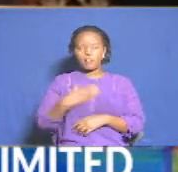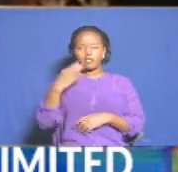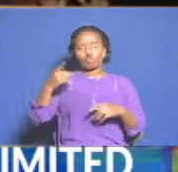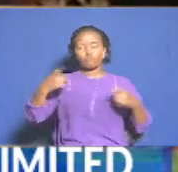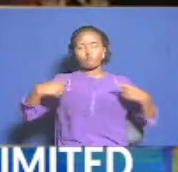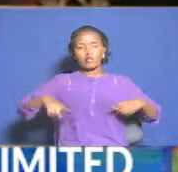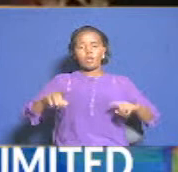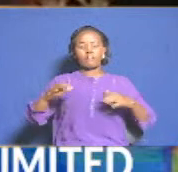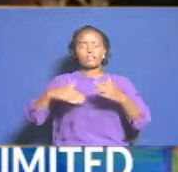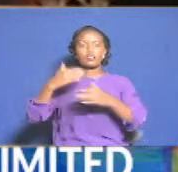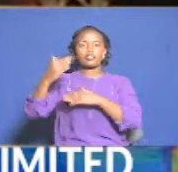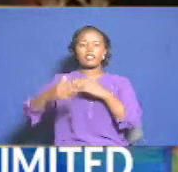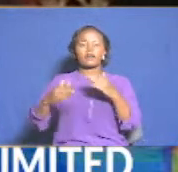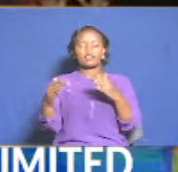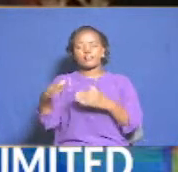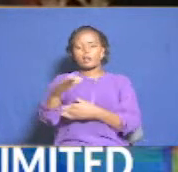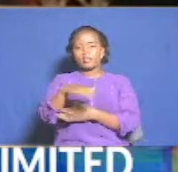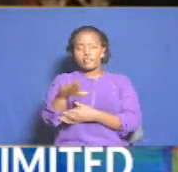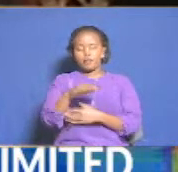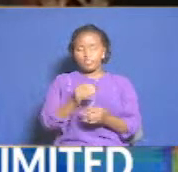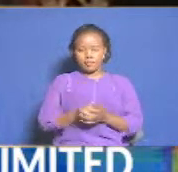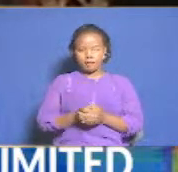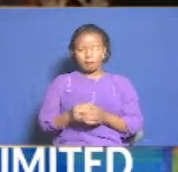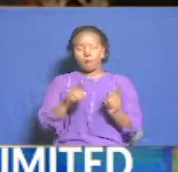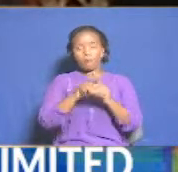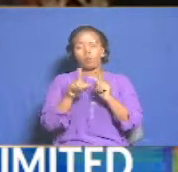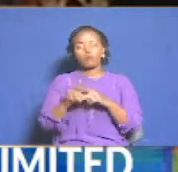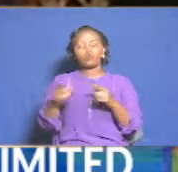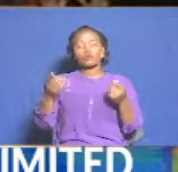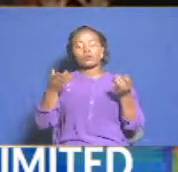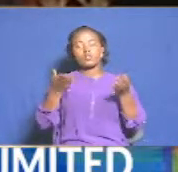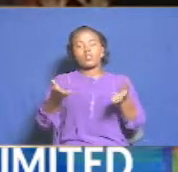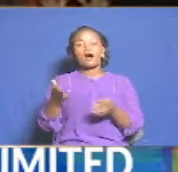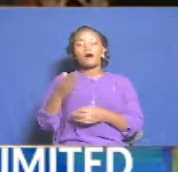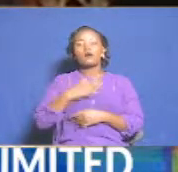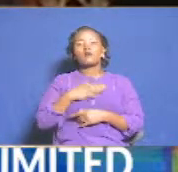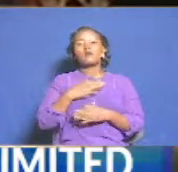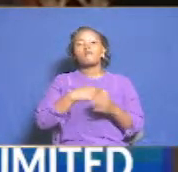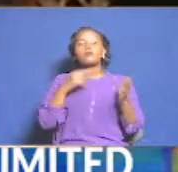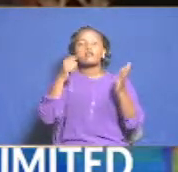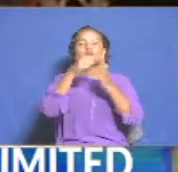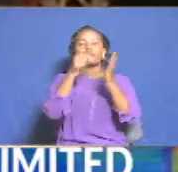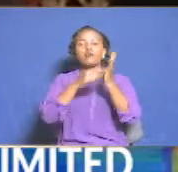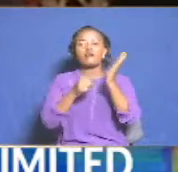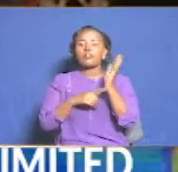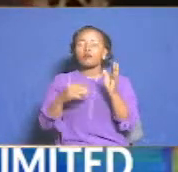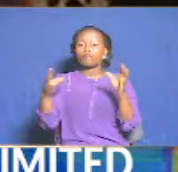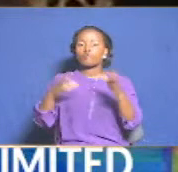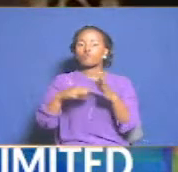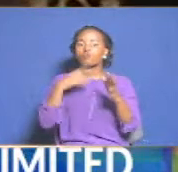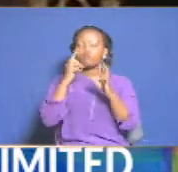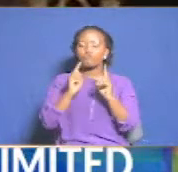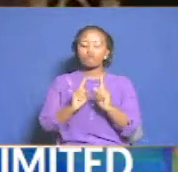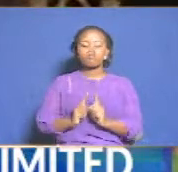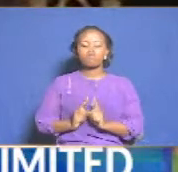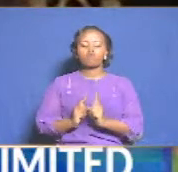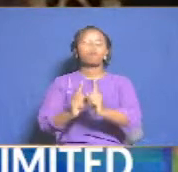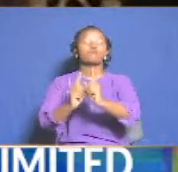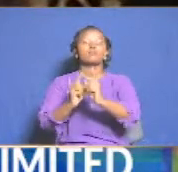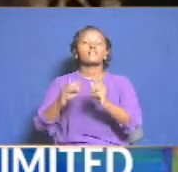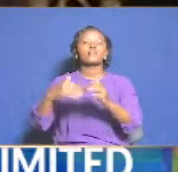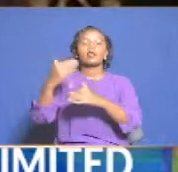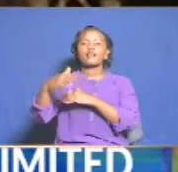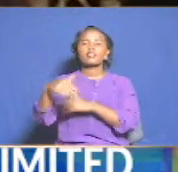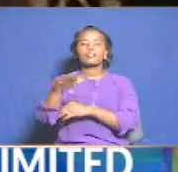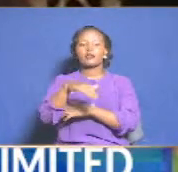segment. And with your permission, Your Excellency, allow me to name those who will accompany you to the next segment.